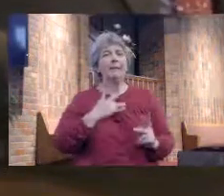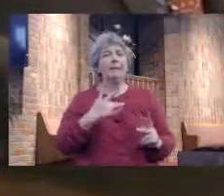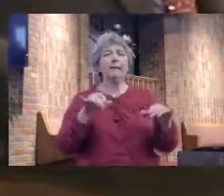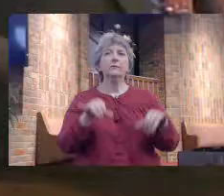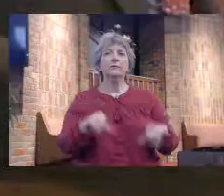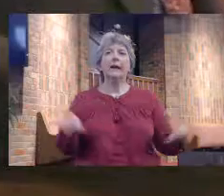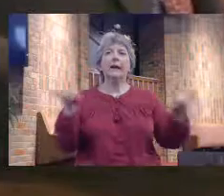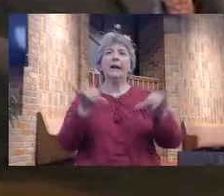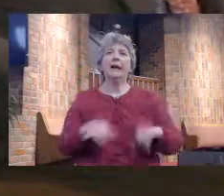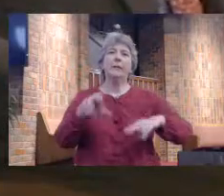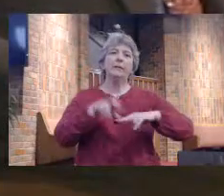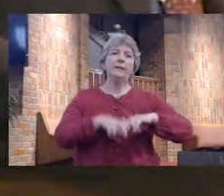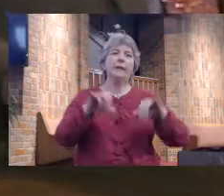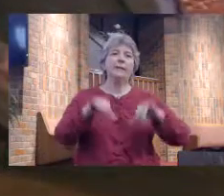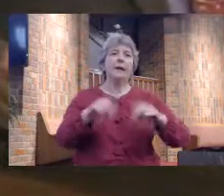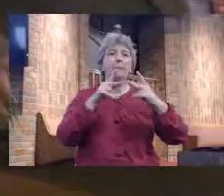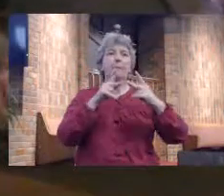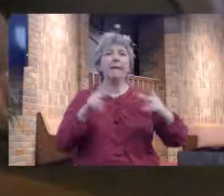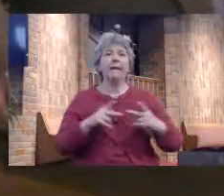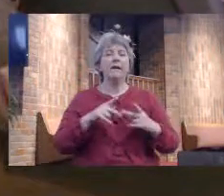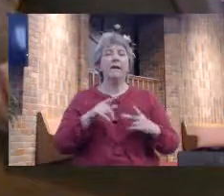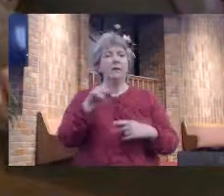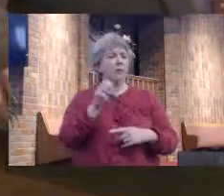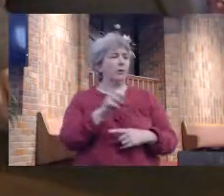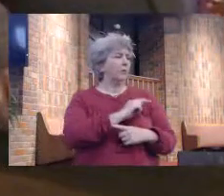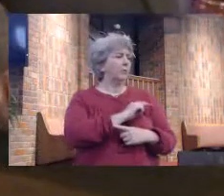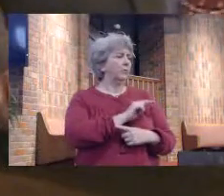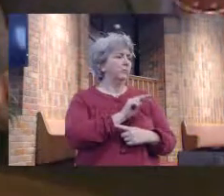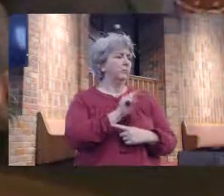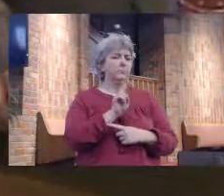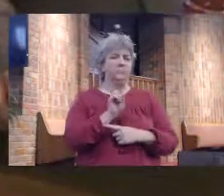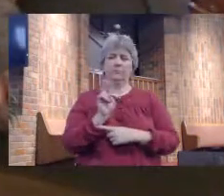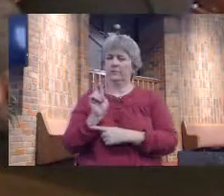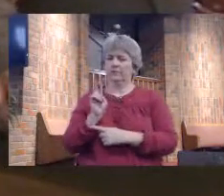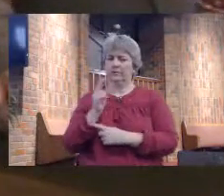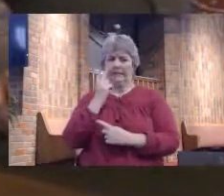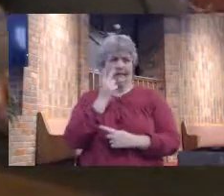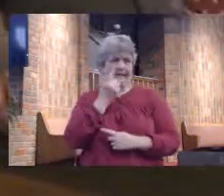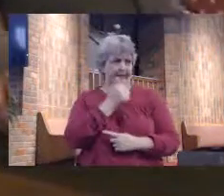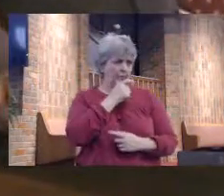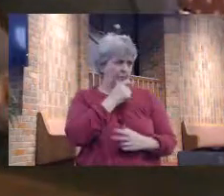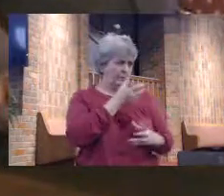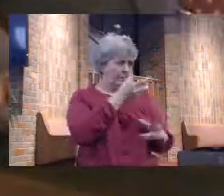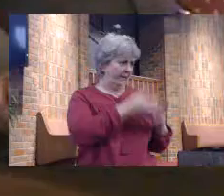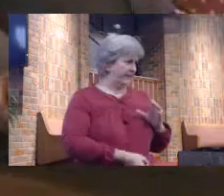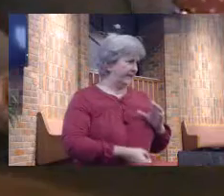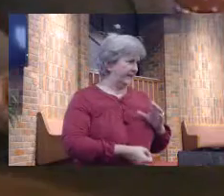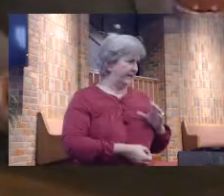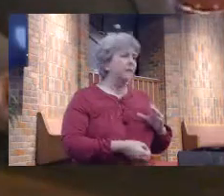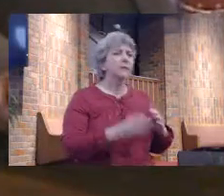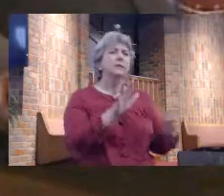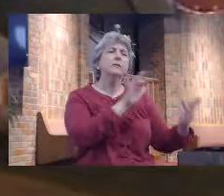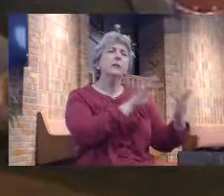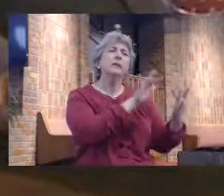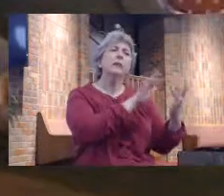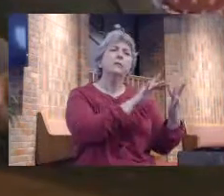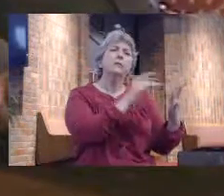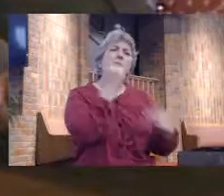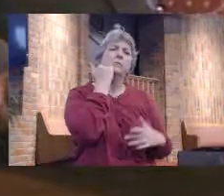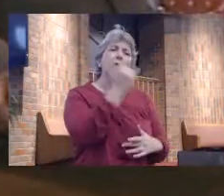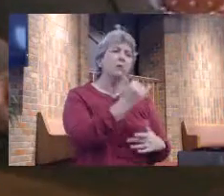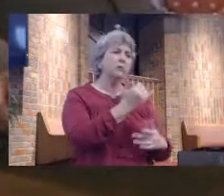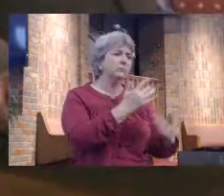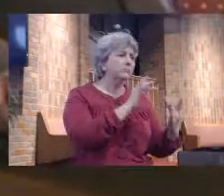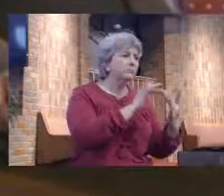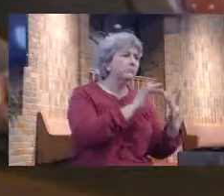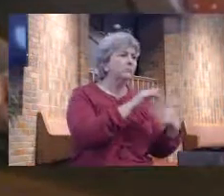into a routine. Look around your spot. And the folks who are normally there that are missing, give them a call. Reach out